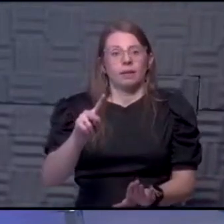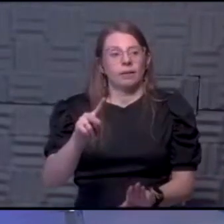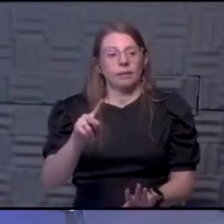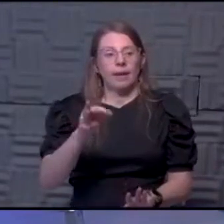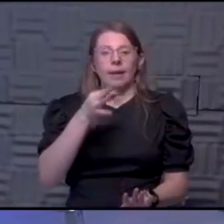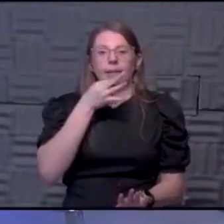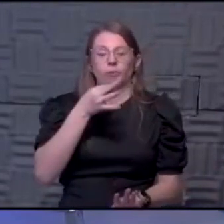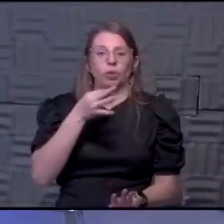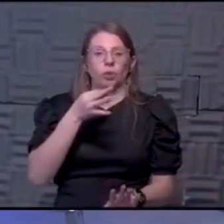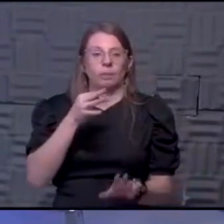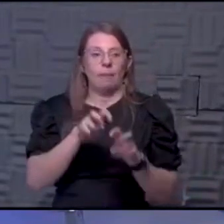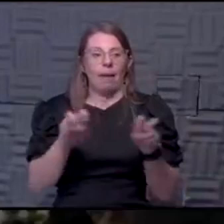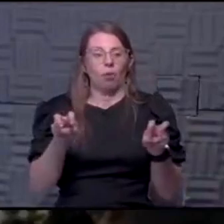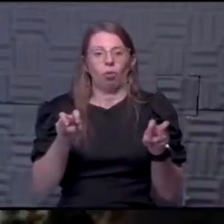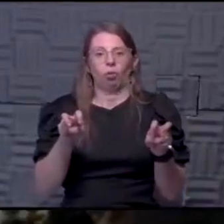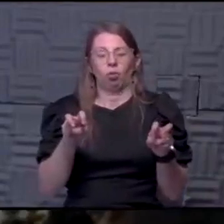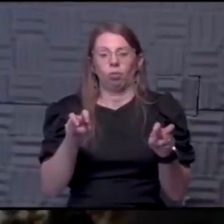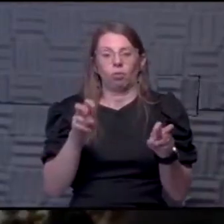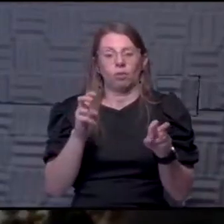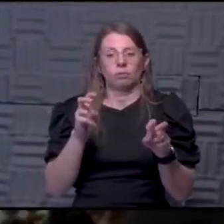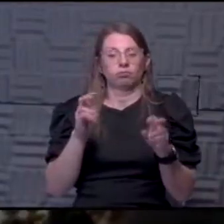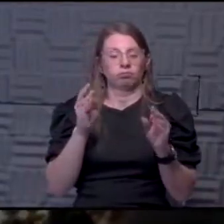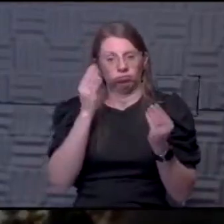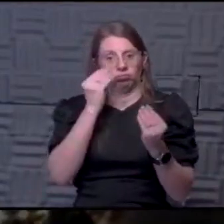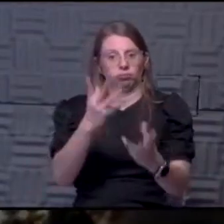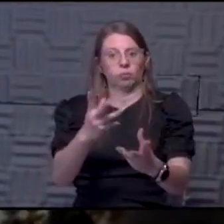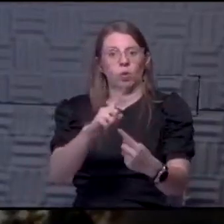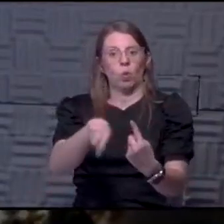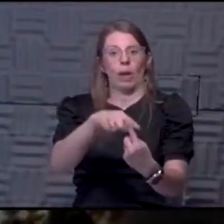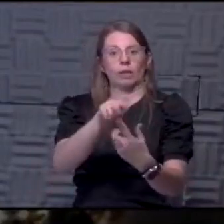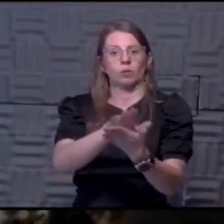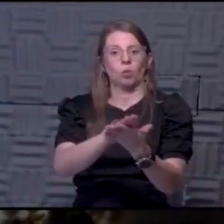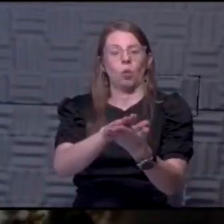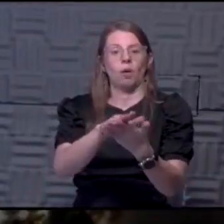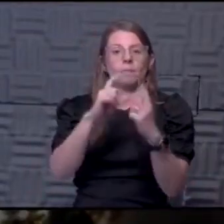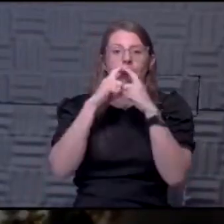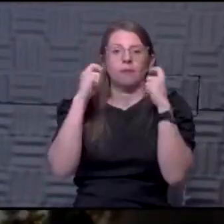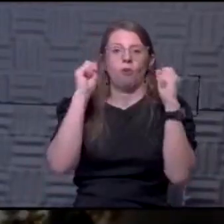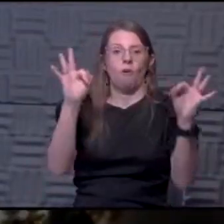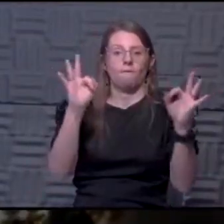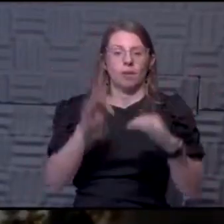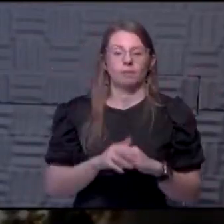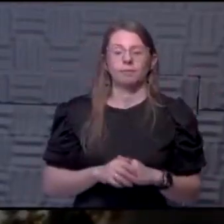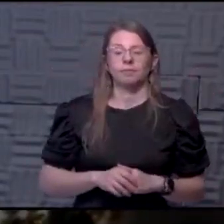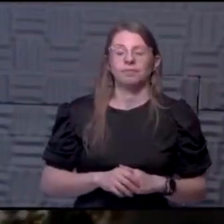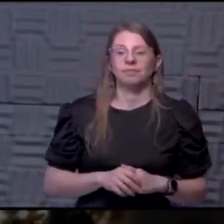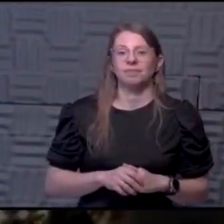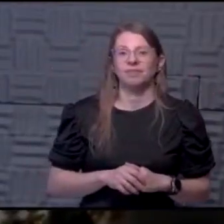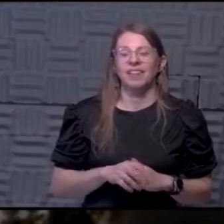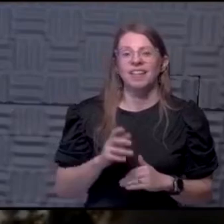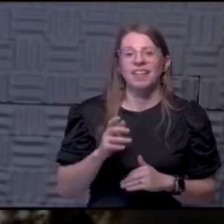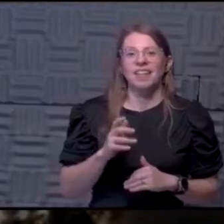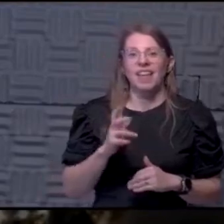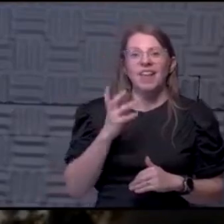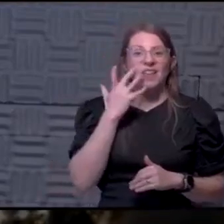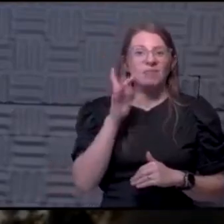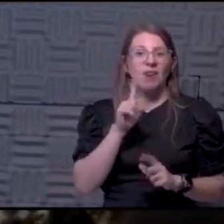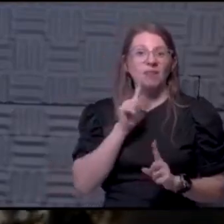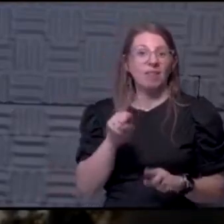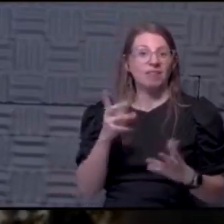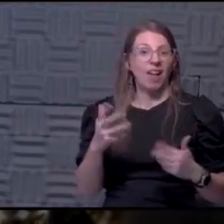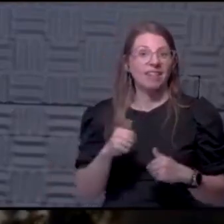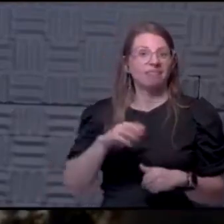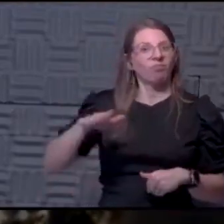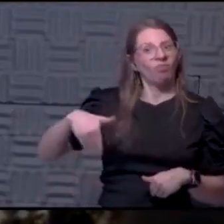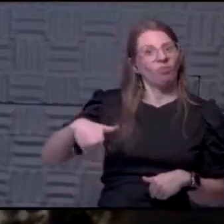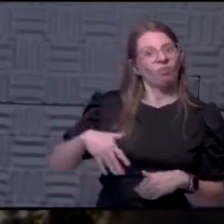in. When can we take the masks off in schools? Oh, here's a clever response. Not yet. That